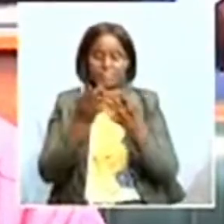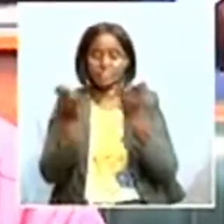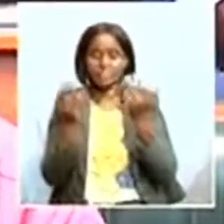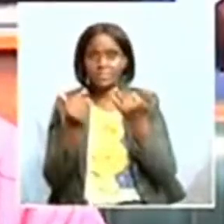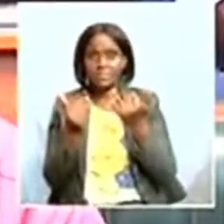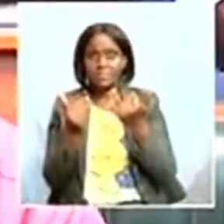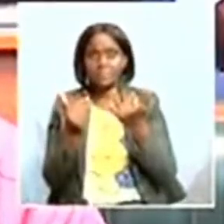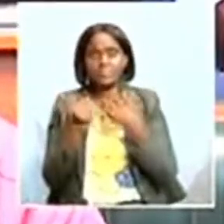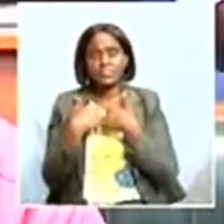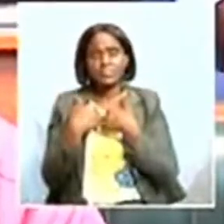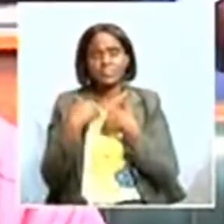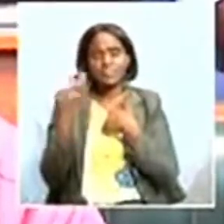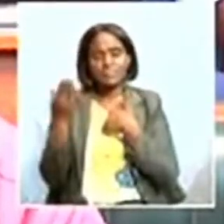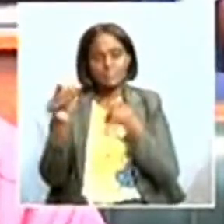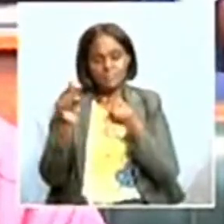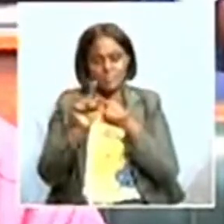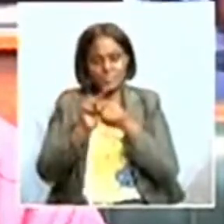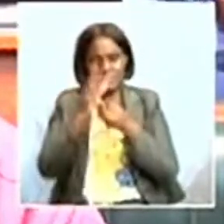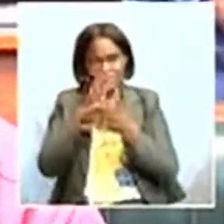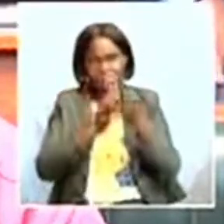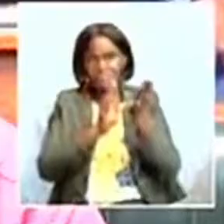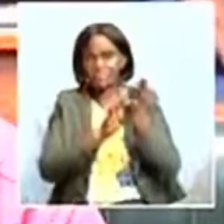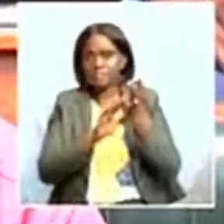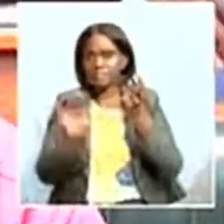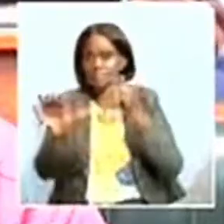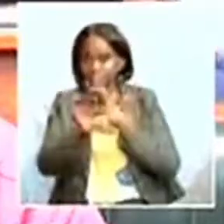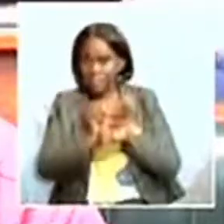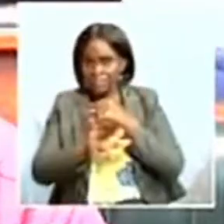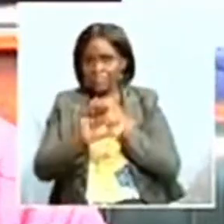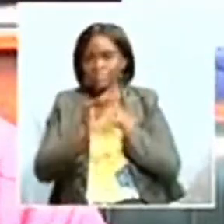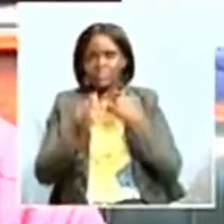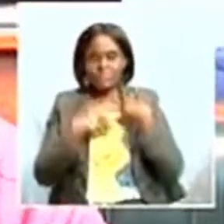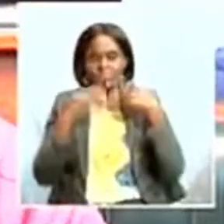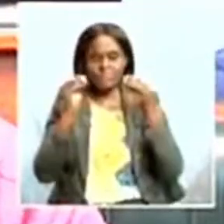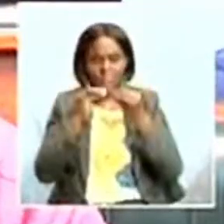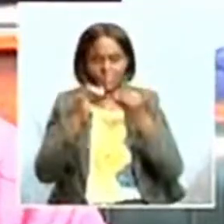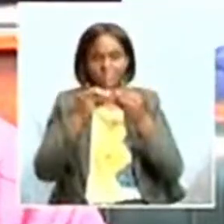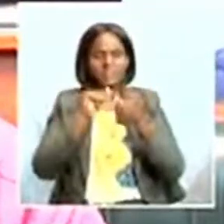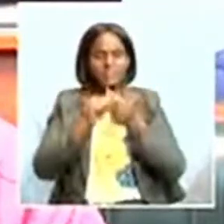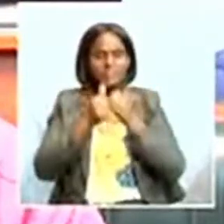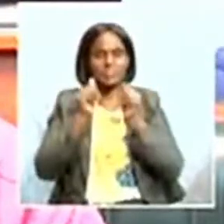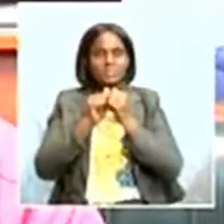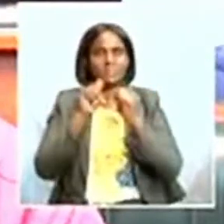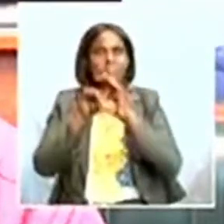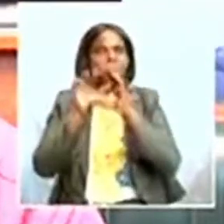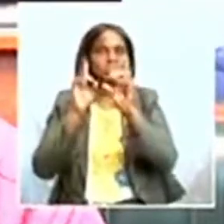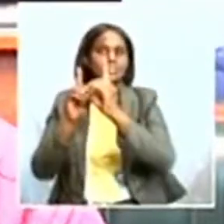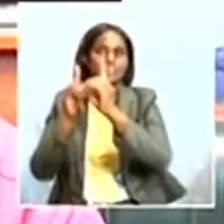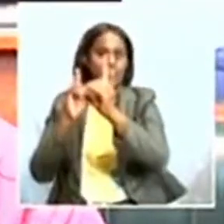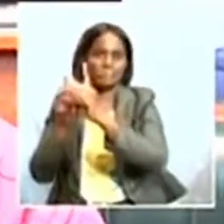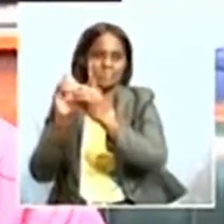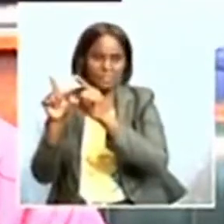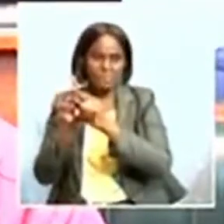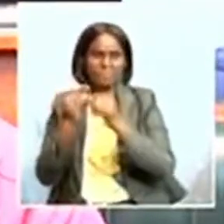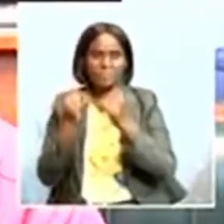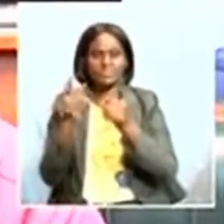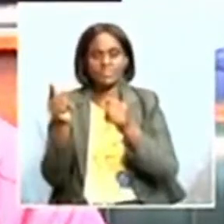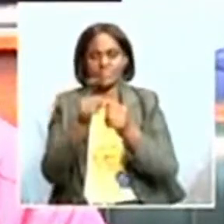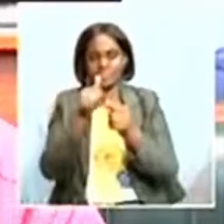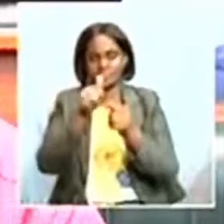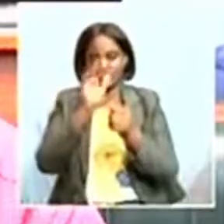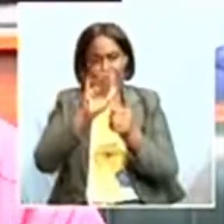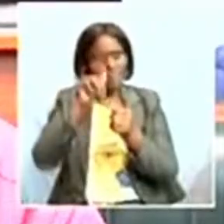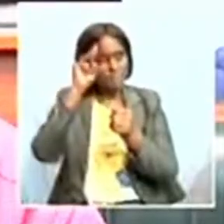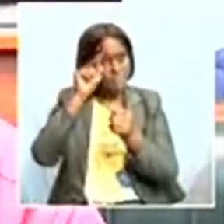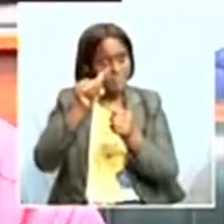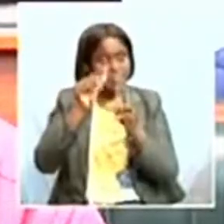where the certain schools are, there are a lot of gaps in terms of distances. And apparently, your